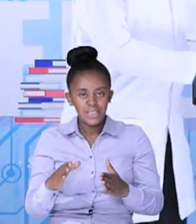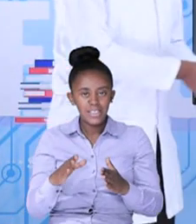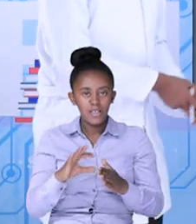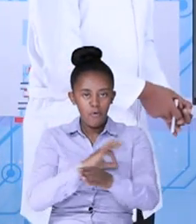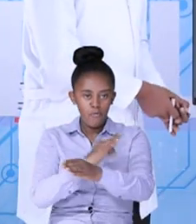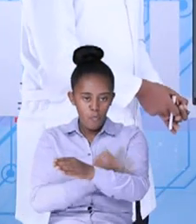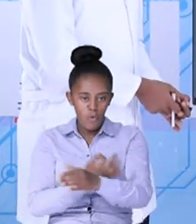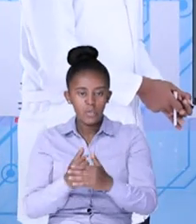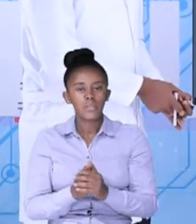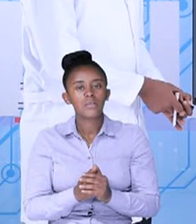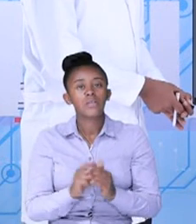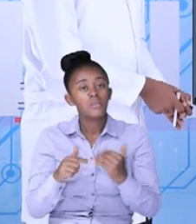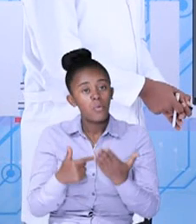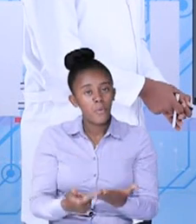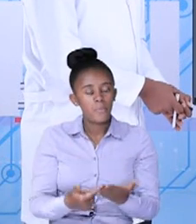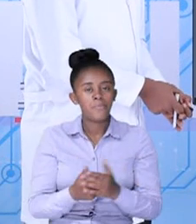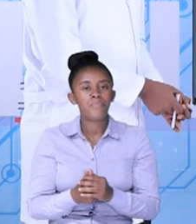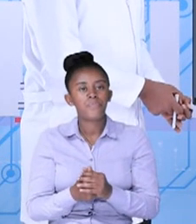force. So